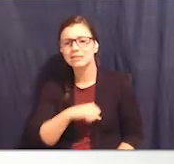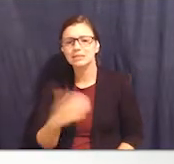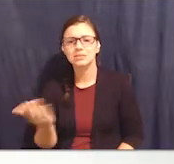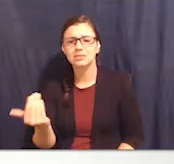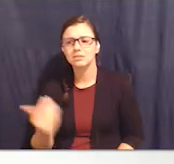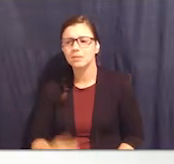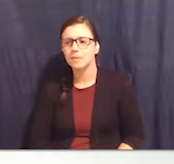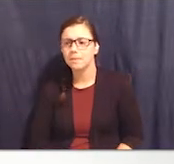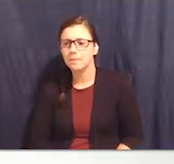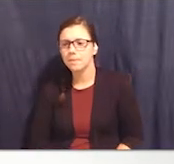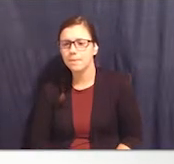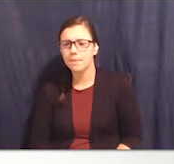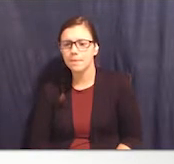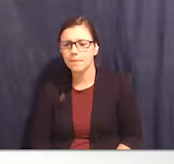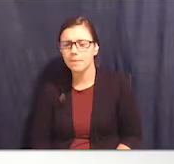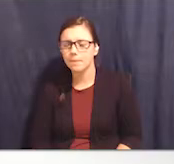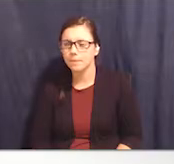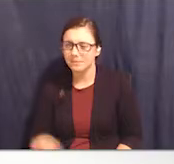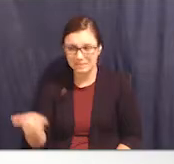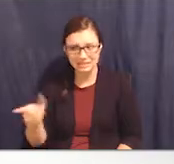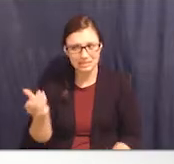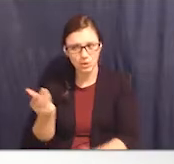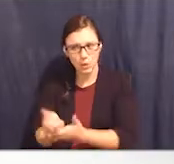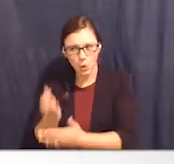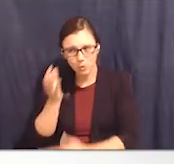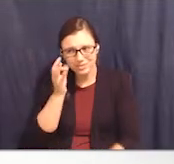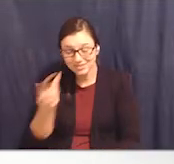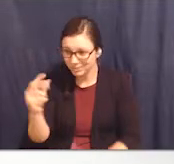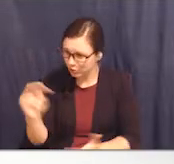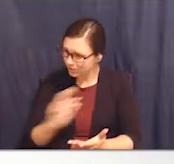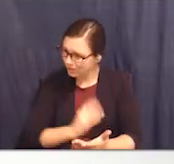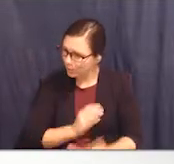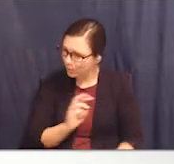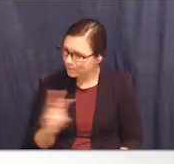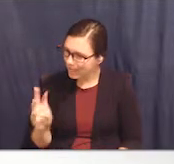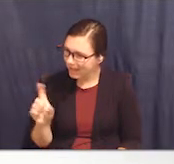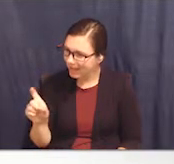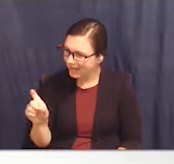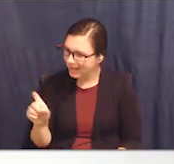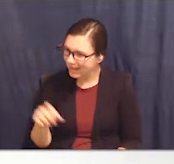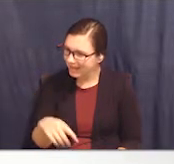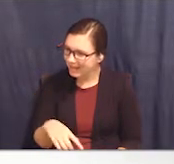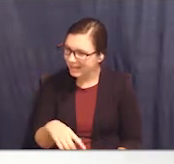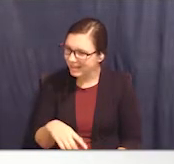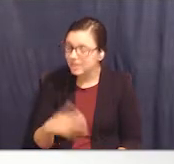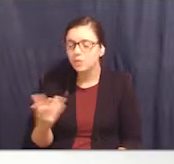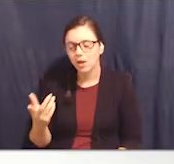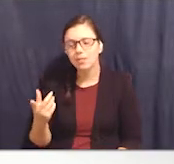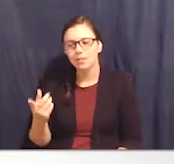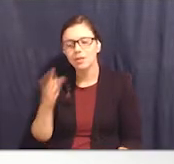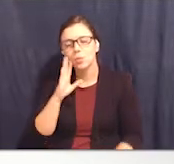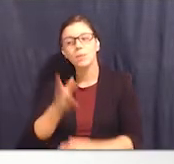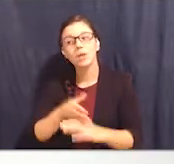college there. And then there are all of those private not-for-profit. That would be like Southeastern University in Lakeland,